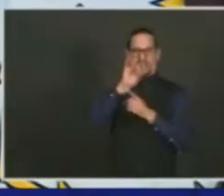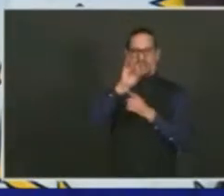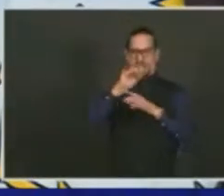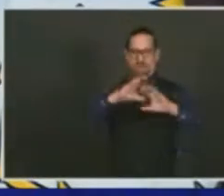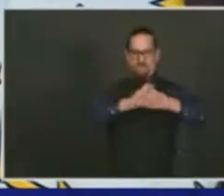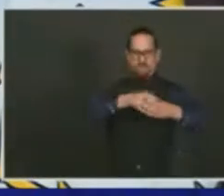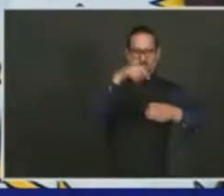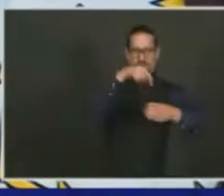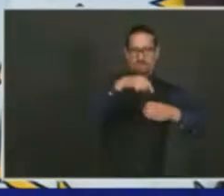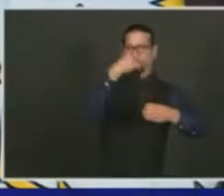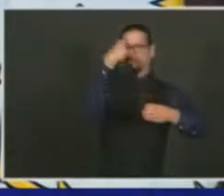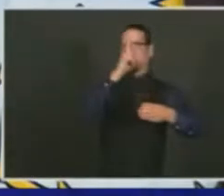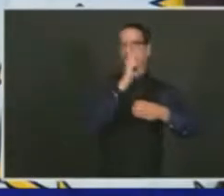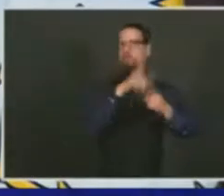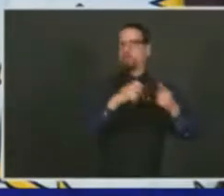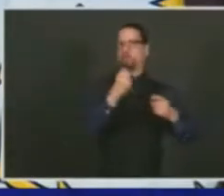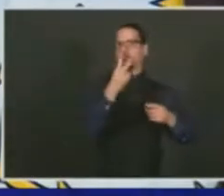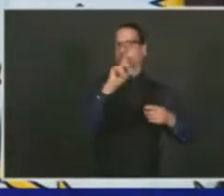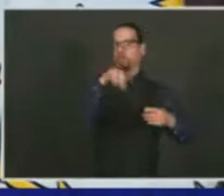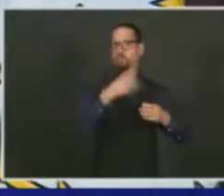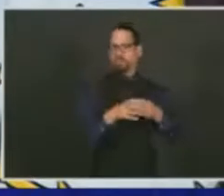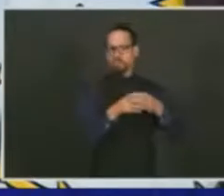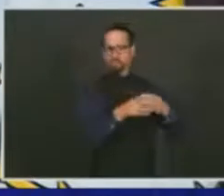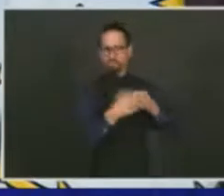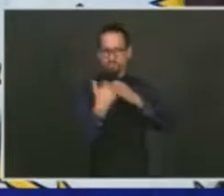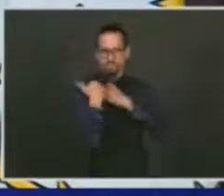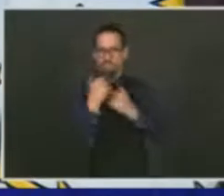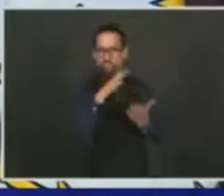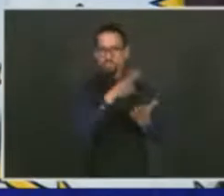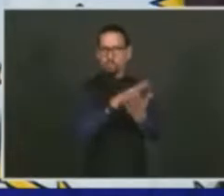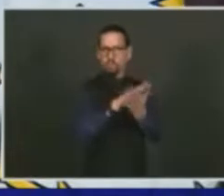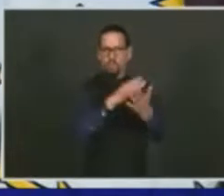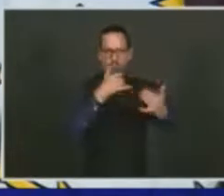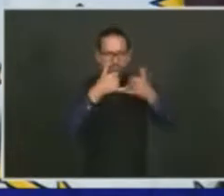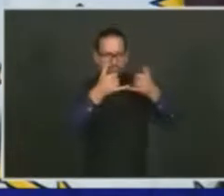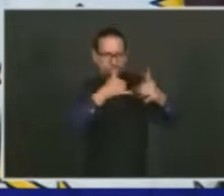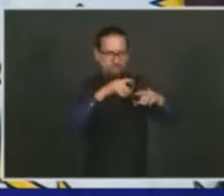thing. We've added 50 in the last week alone.